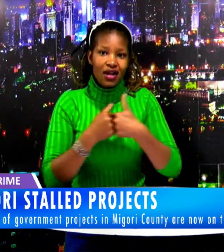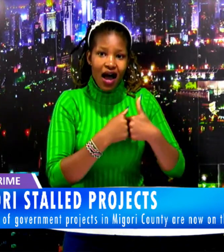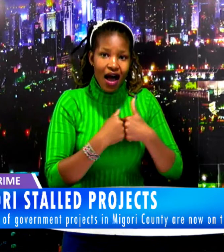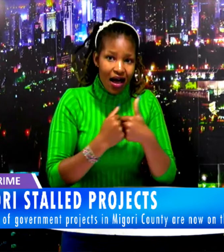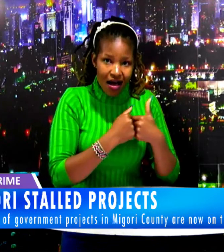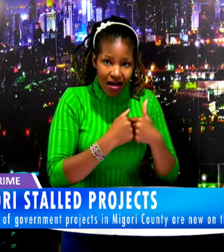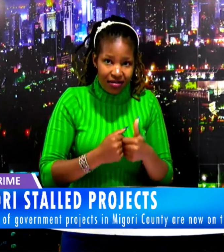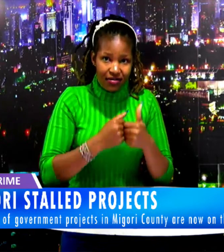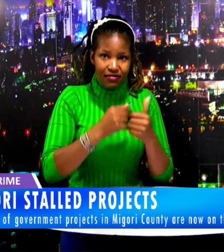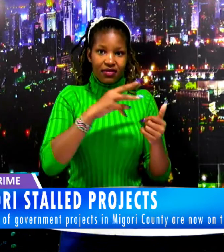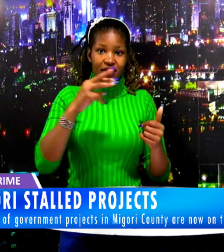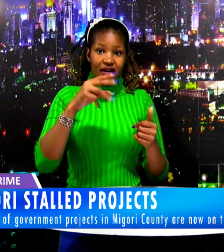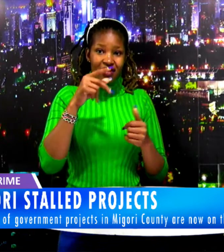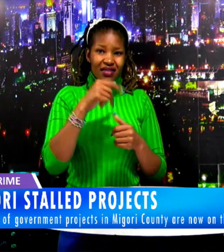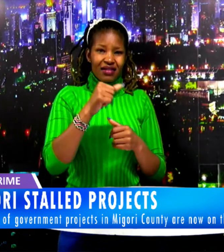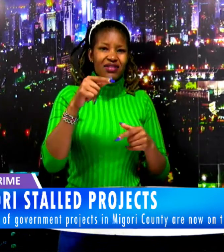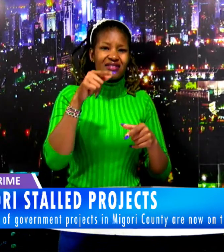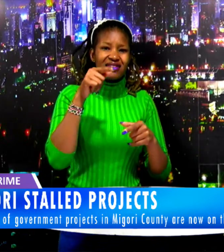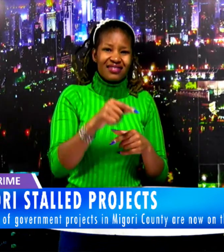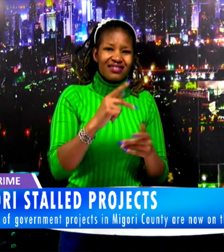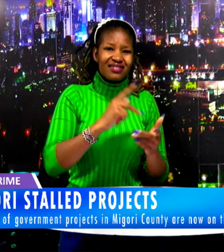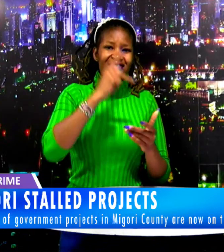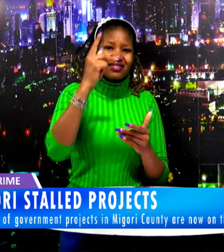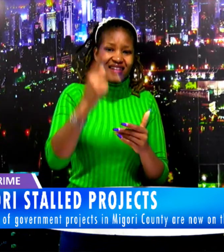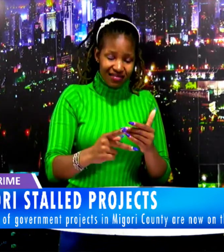challenges that previously